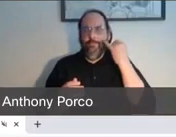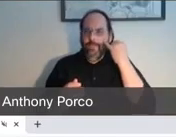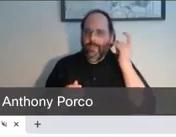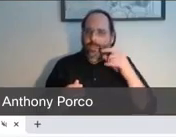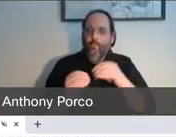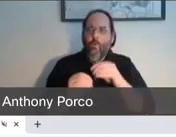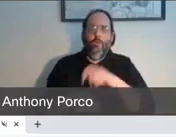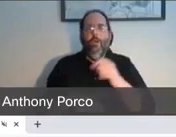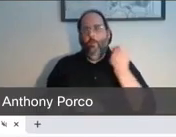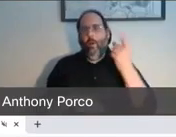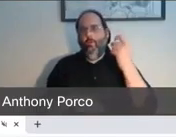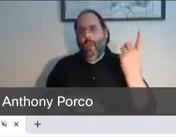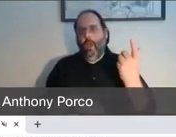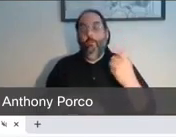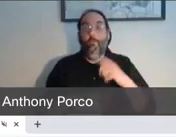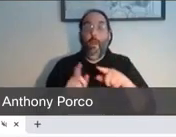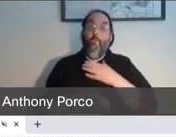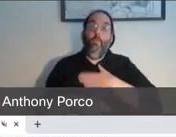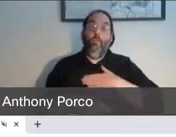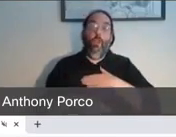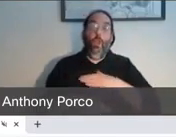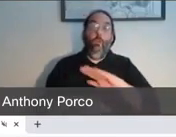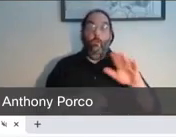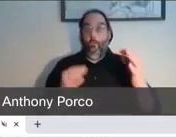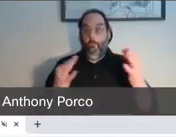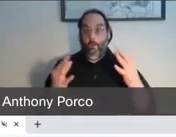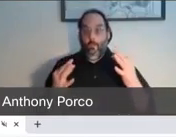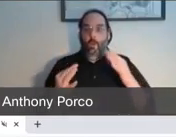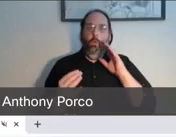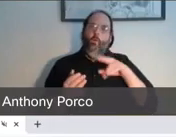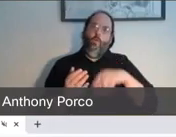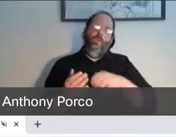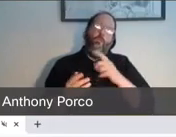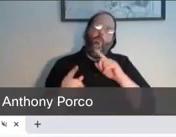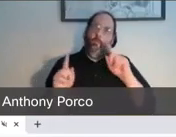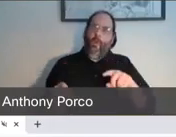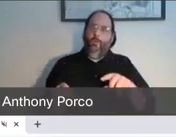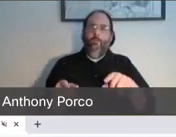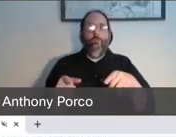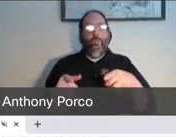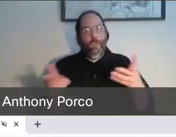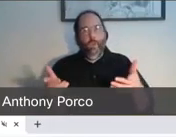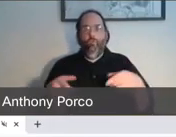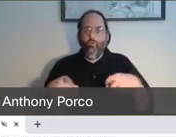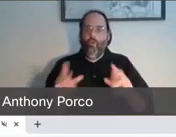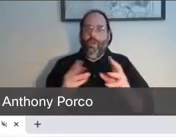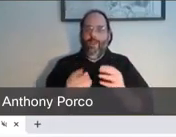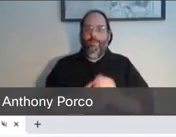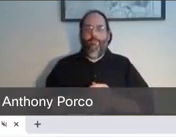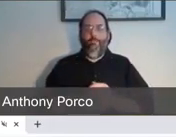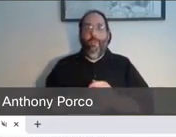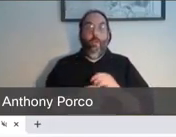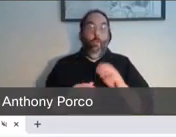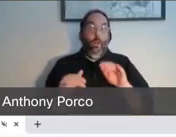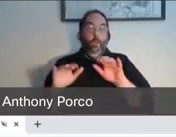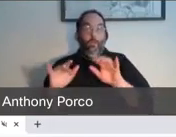but we really do appreciate this feedback, and we'll be able to read a couple responses in real time. So whatever you type, we will see. So we trust